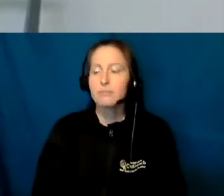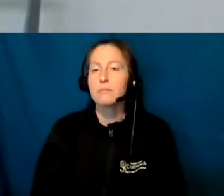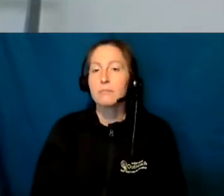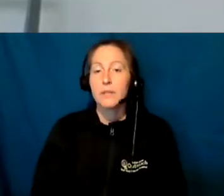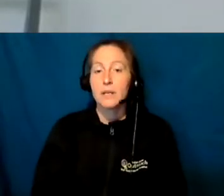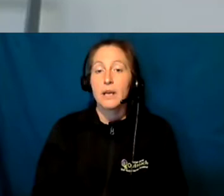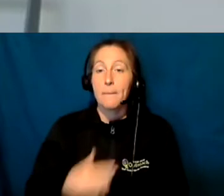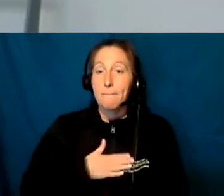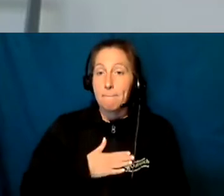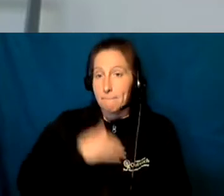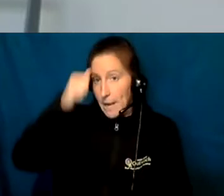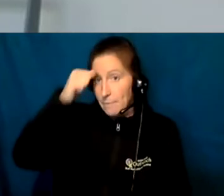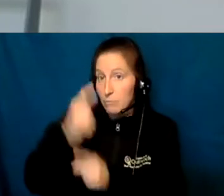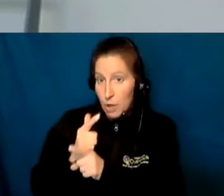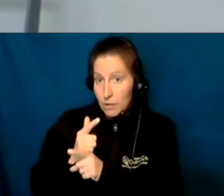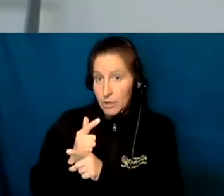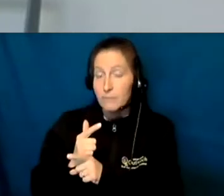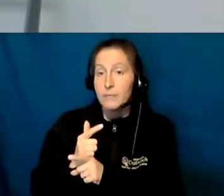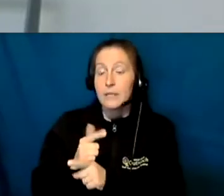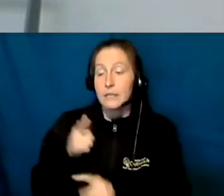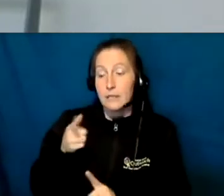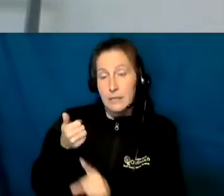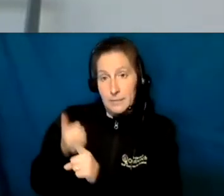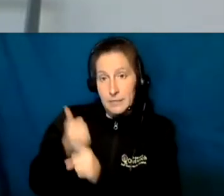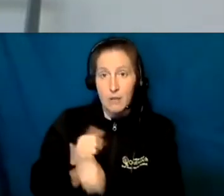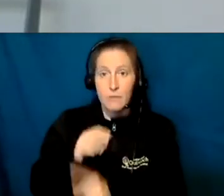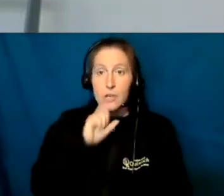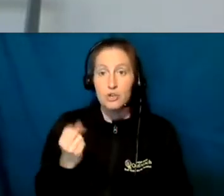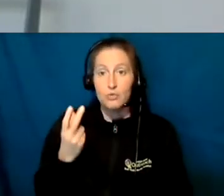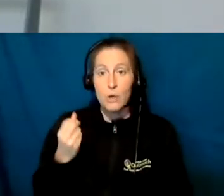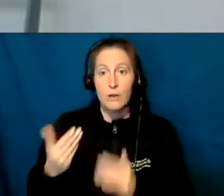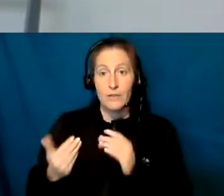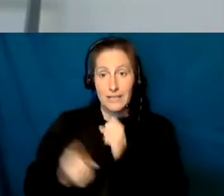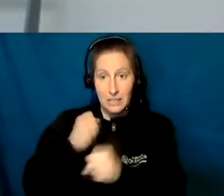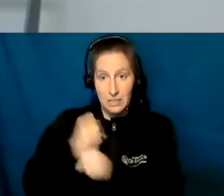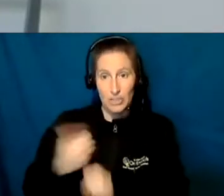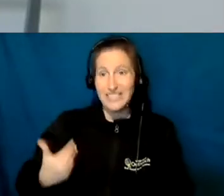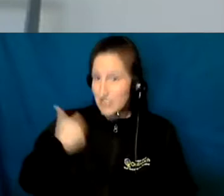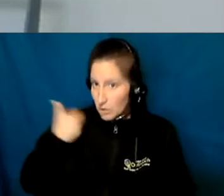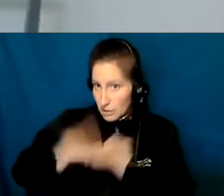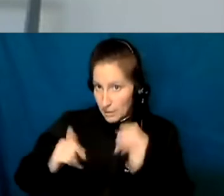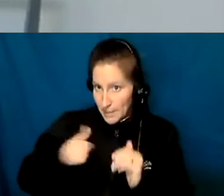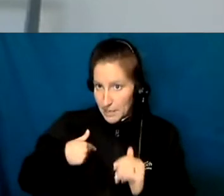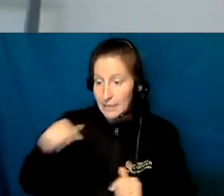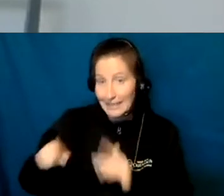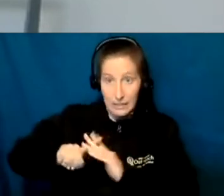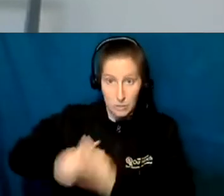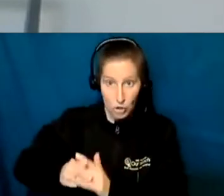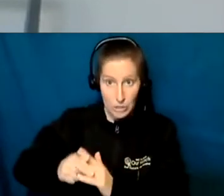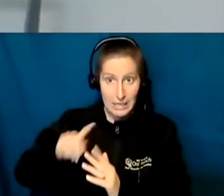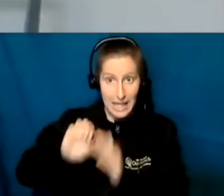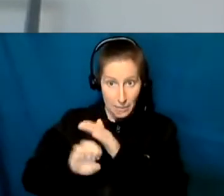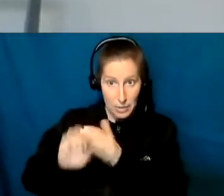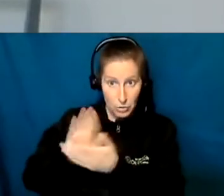have a brother who is 12 years younger than me, and he was starting elementary school, and